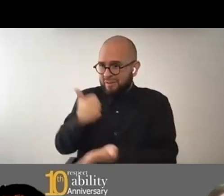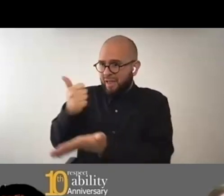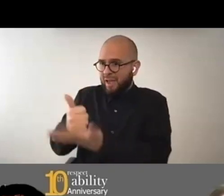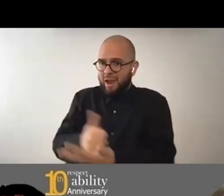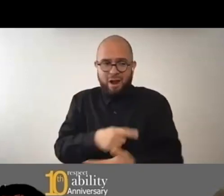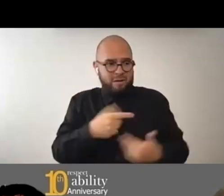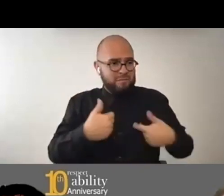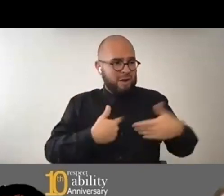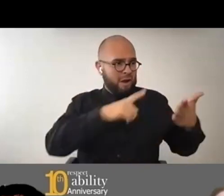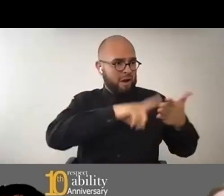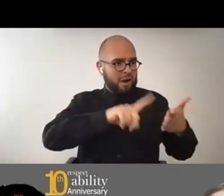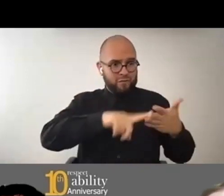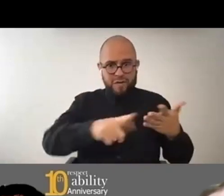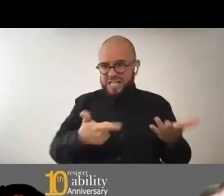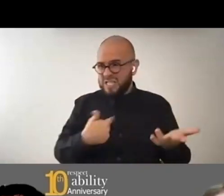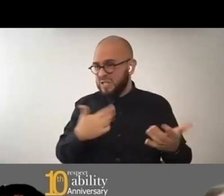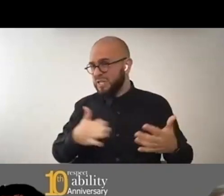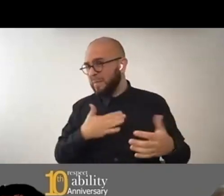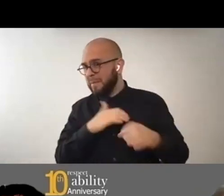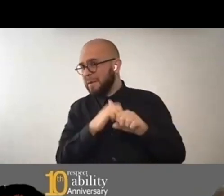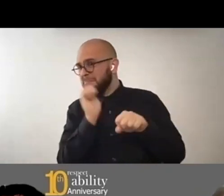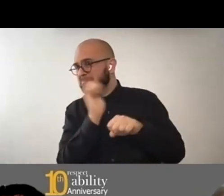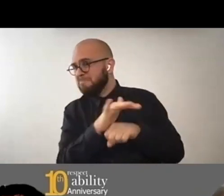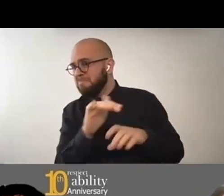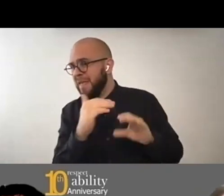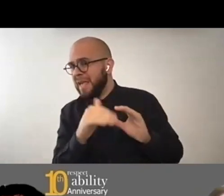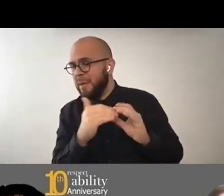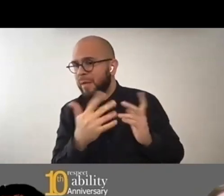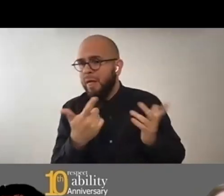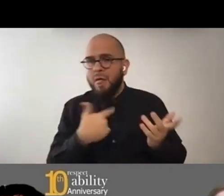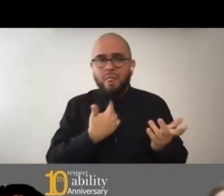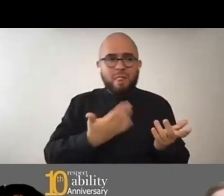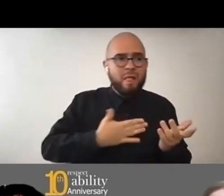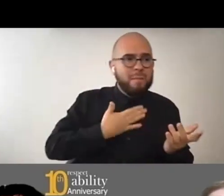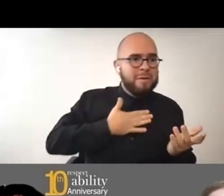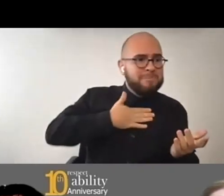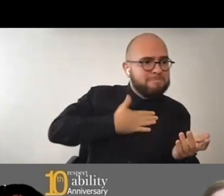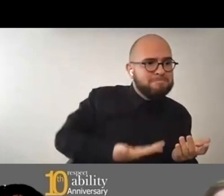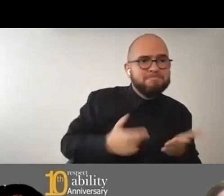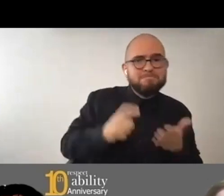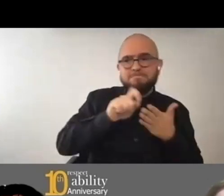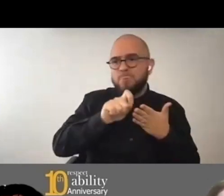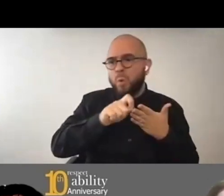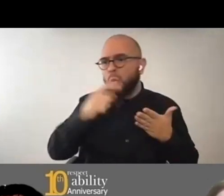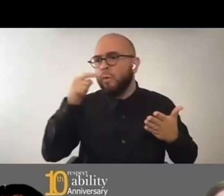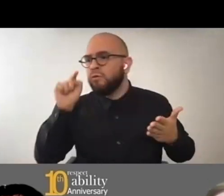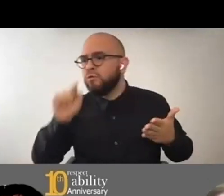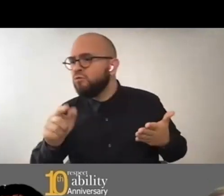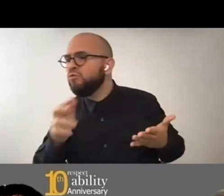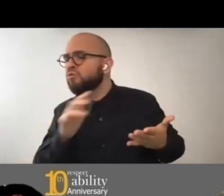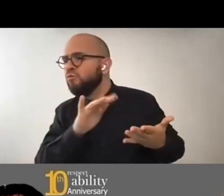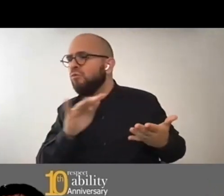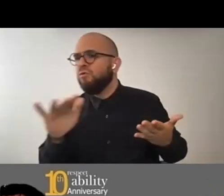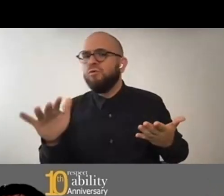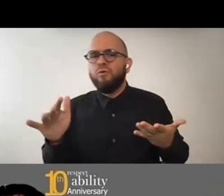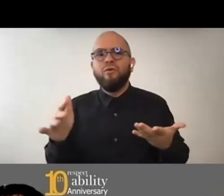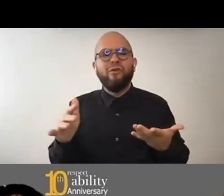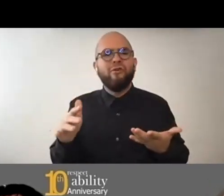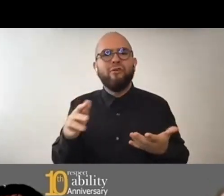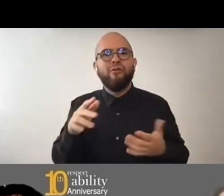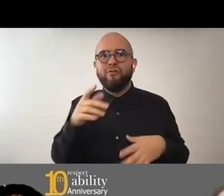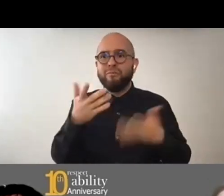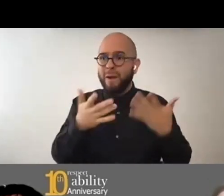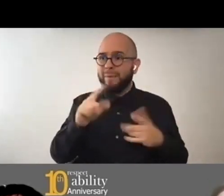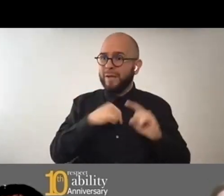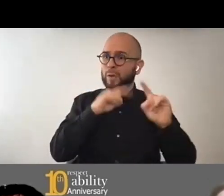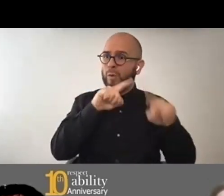Or I'm happy to sort your email, or, I'm happy to, take notes for you at a subcommittee meeting or something.